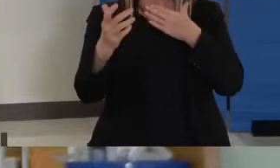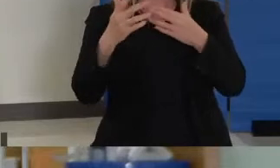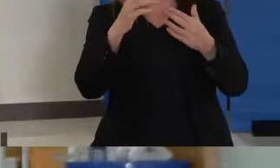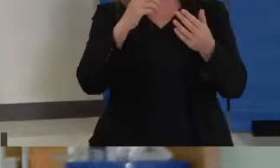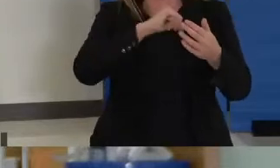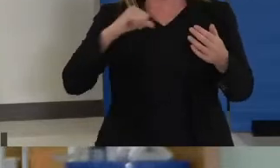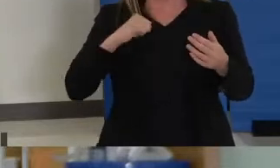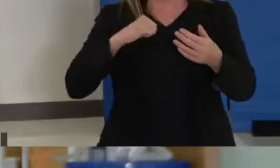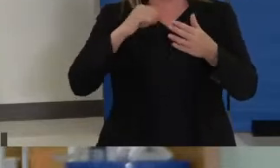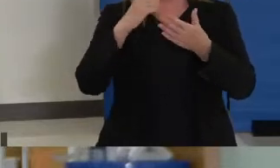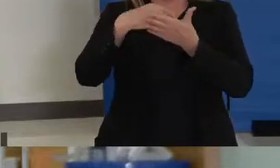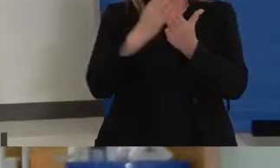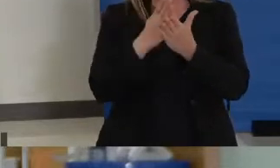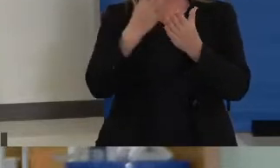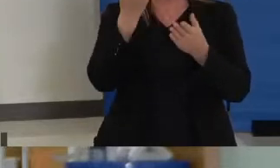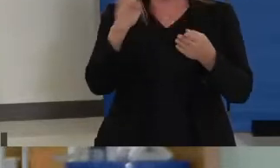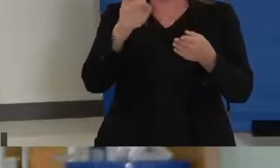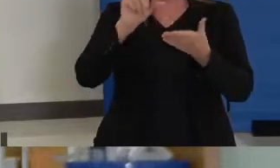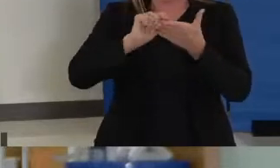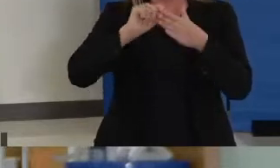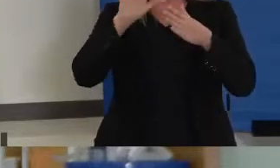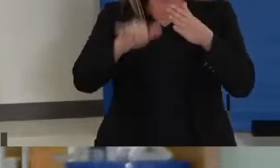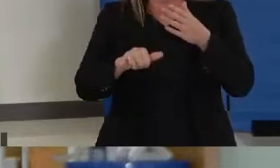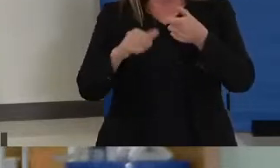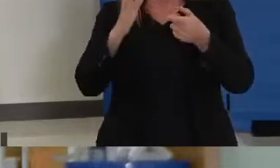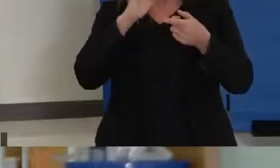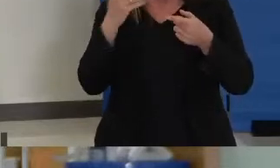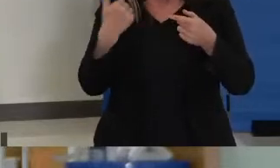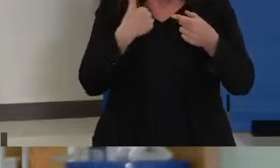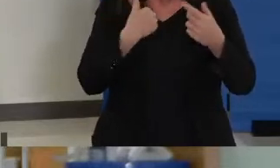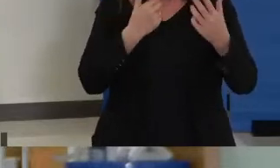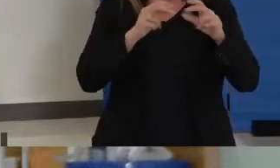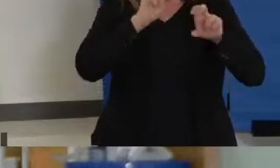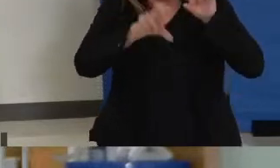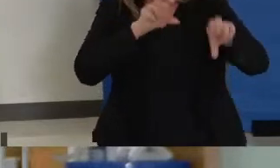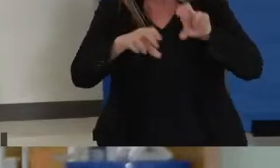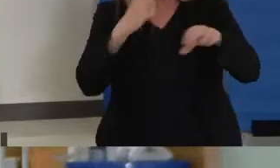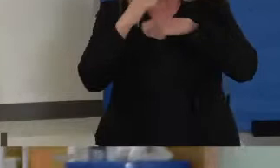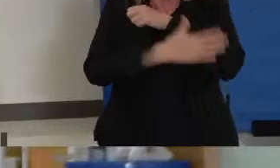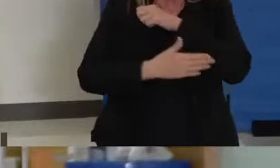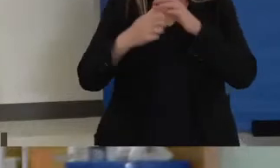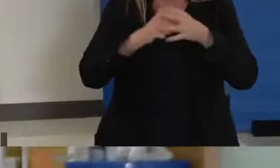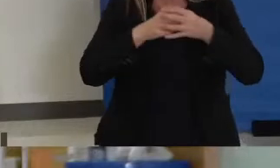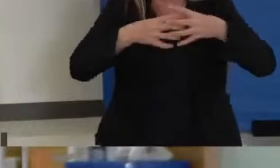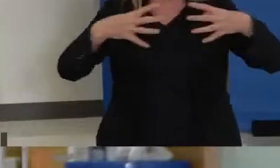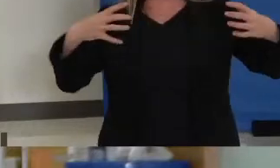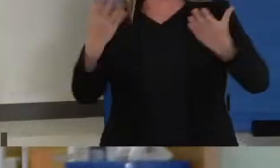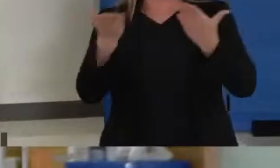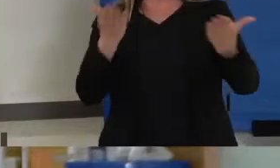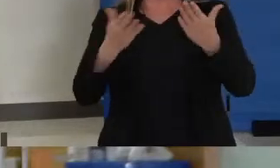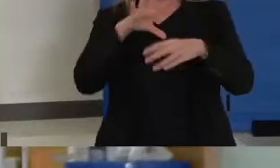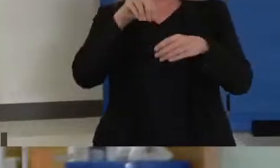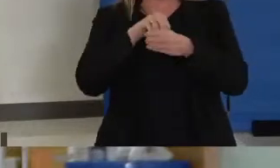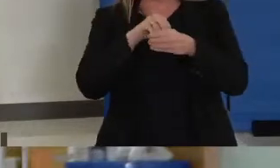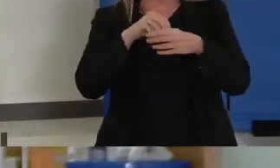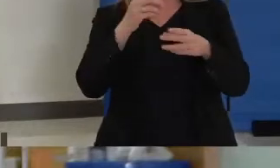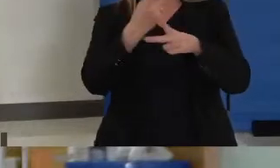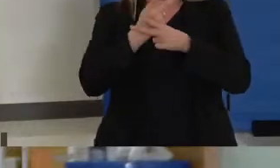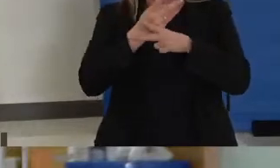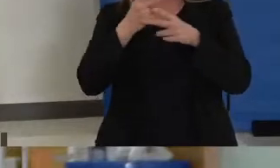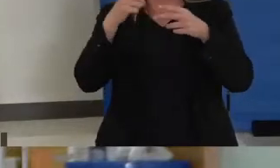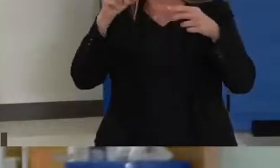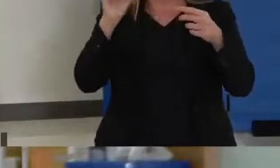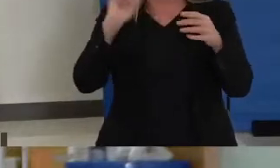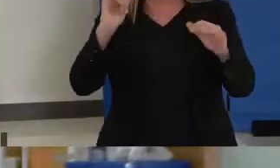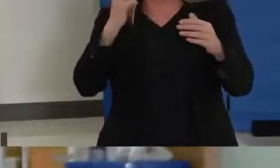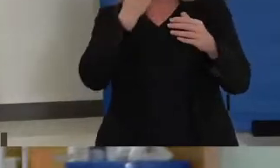blueprint is committed to support growing public health investments for counties to continue expanded services, including Care Court, like we heard, where we're proud